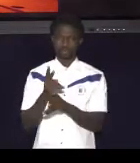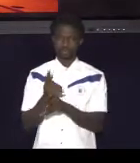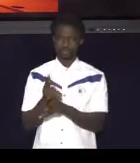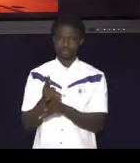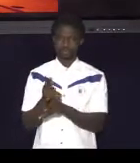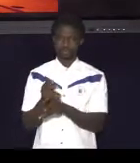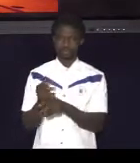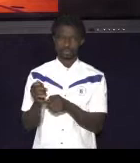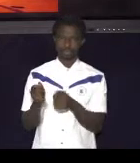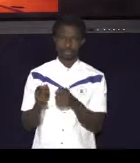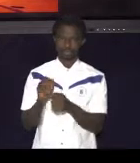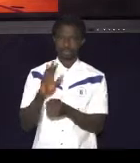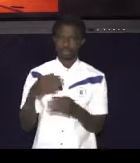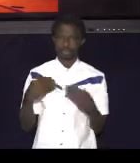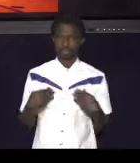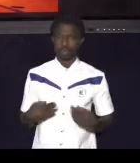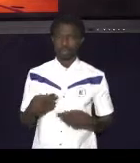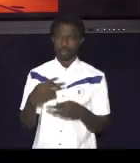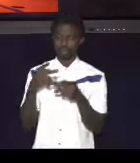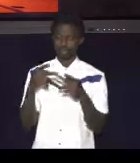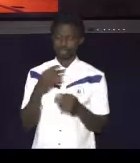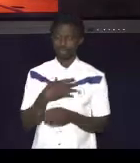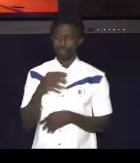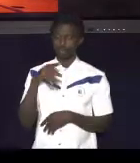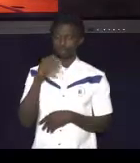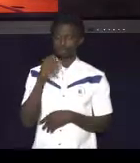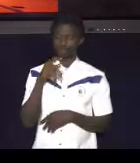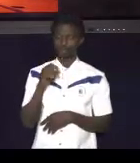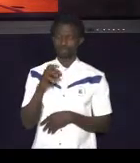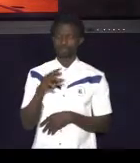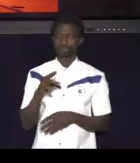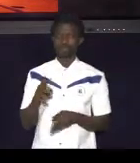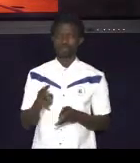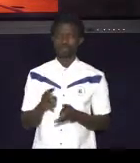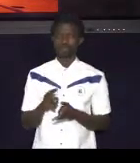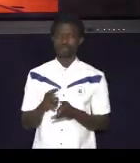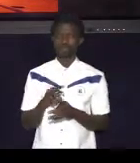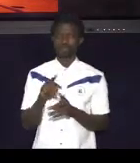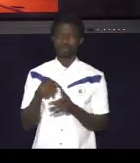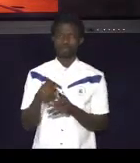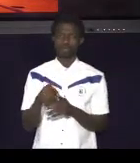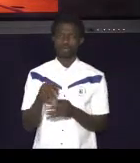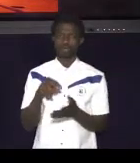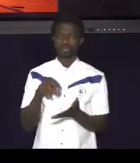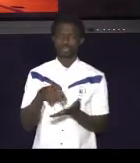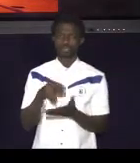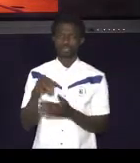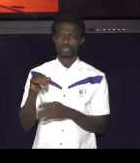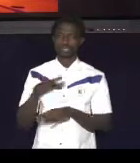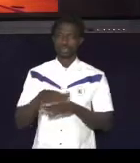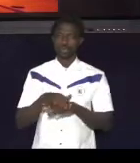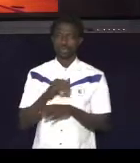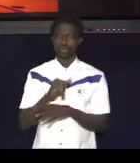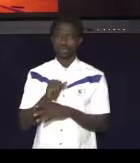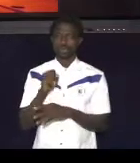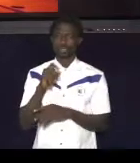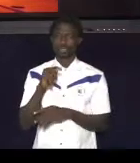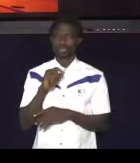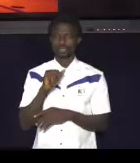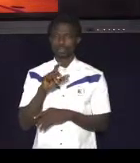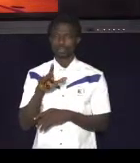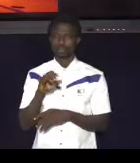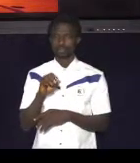body position and posture while standing or moving on a stable or